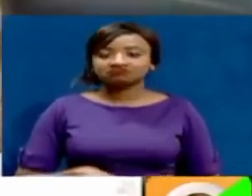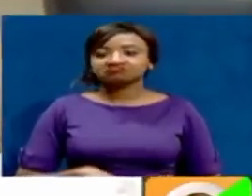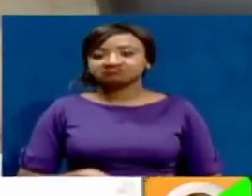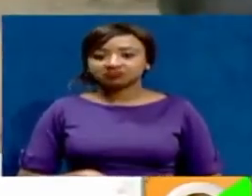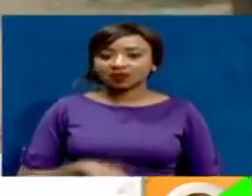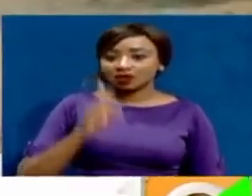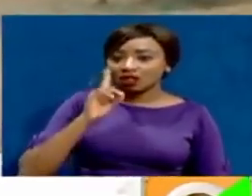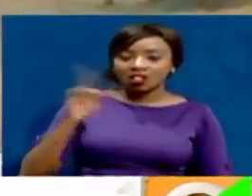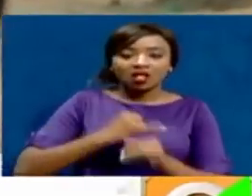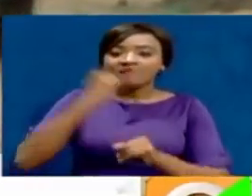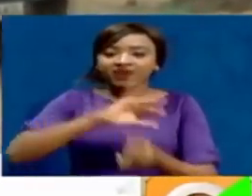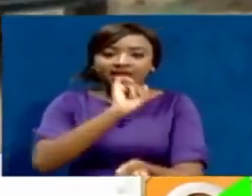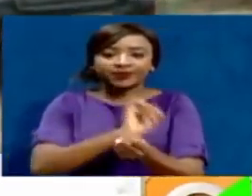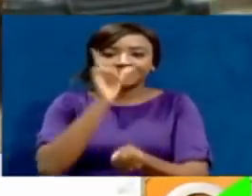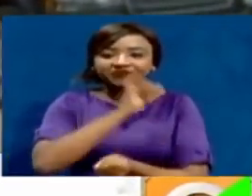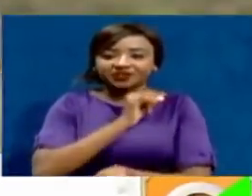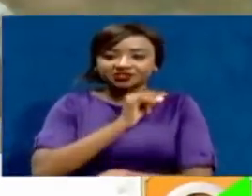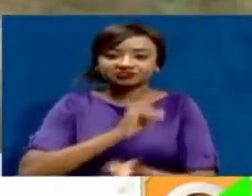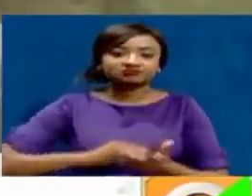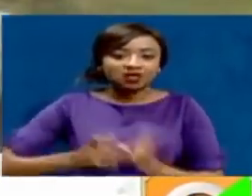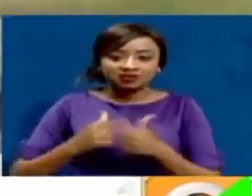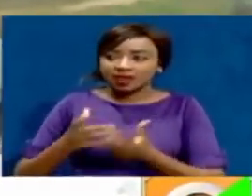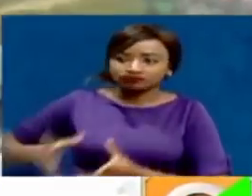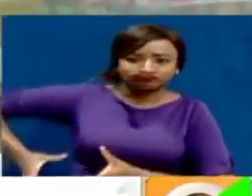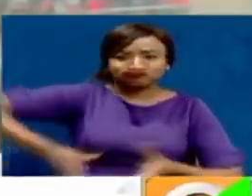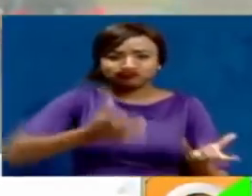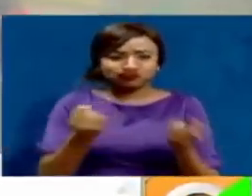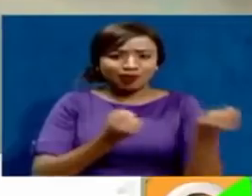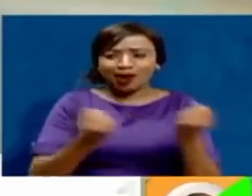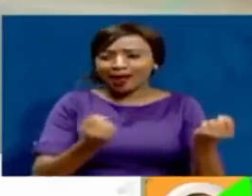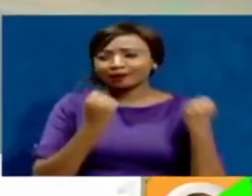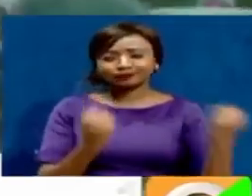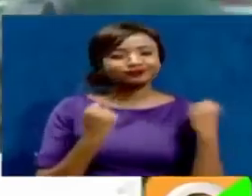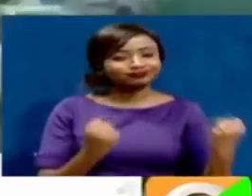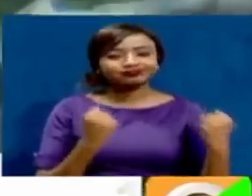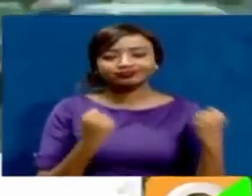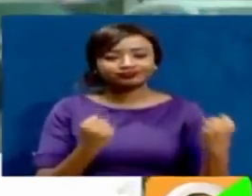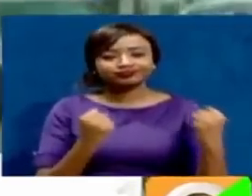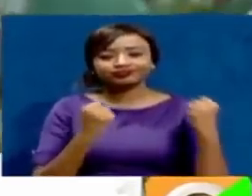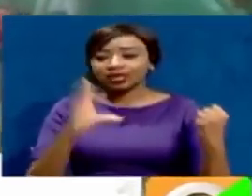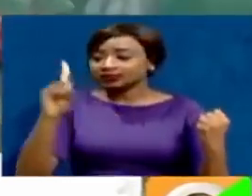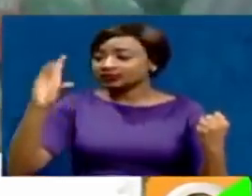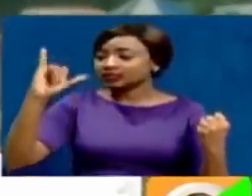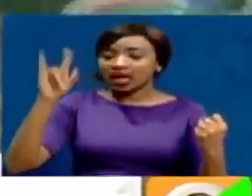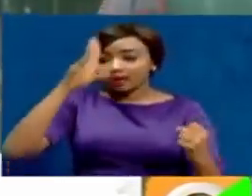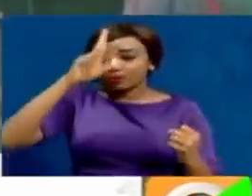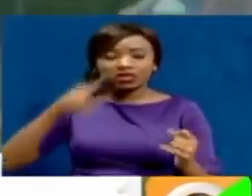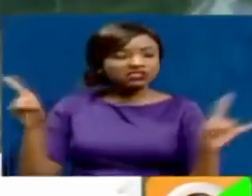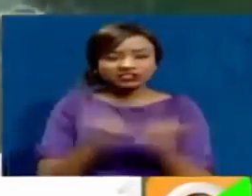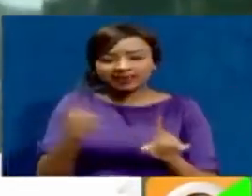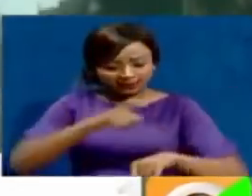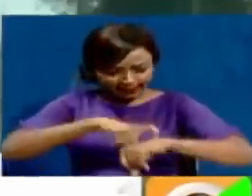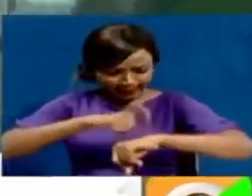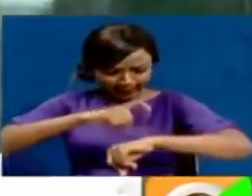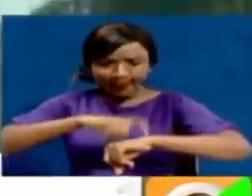Malala was finally arrested, bungled into a police vehicle, and driven off. The DCI officers were racing